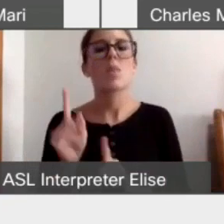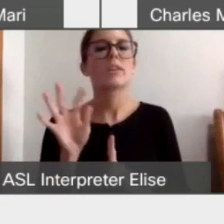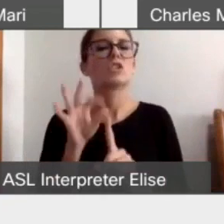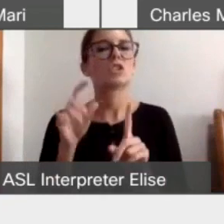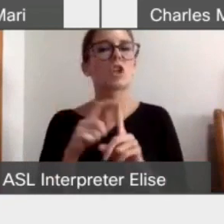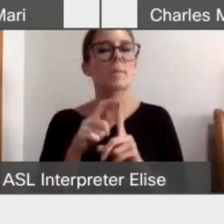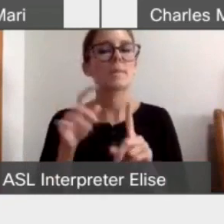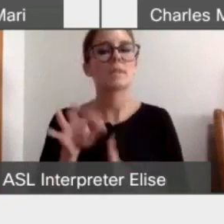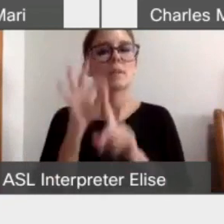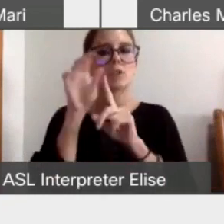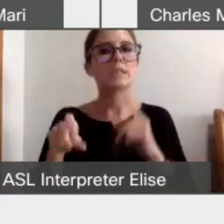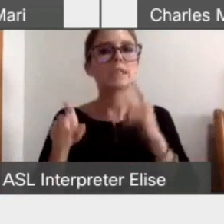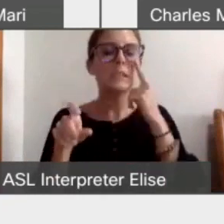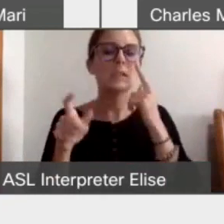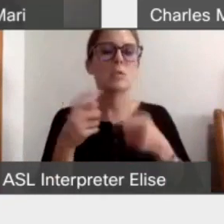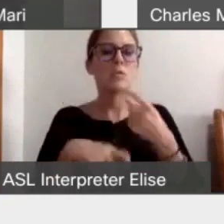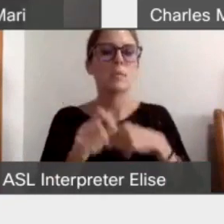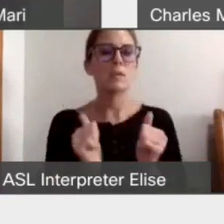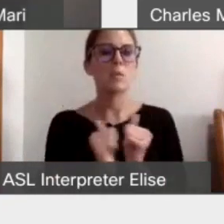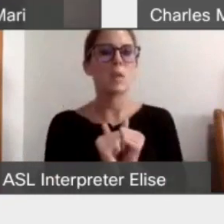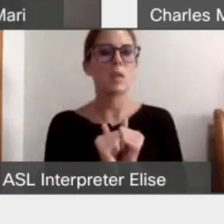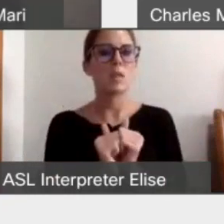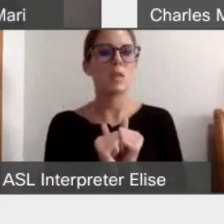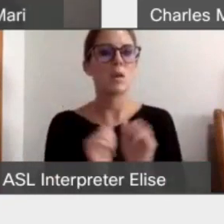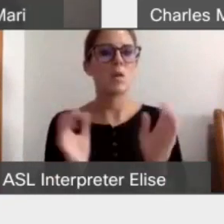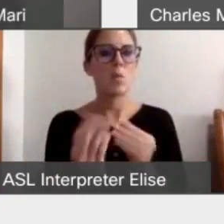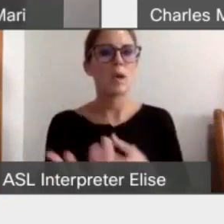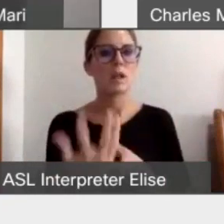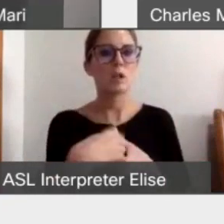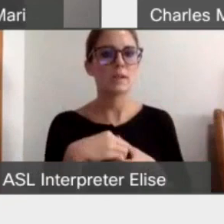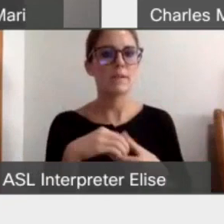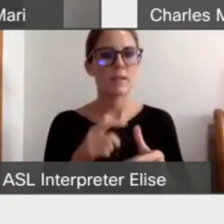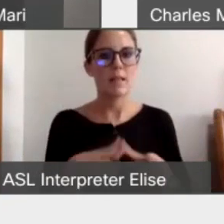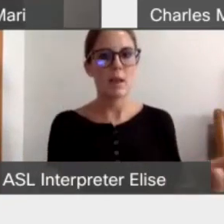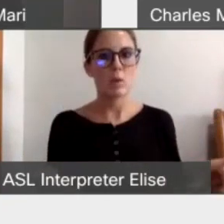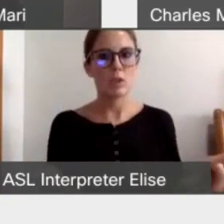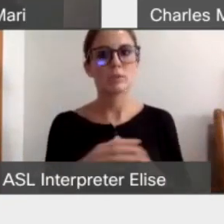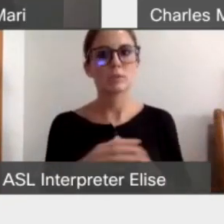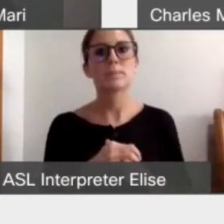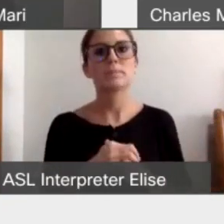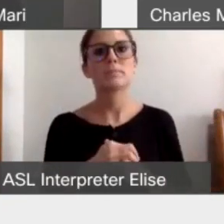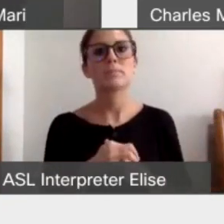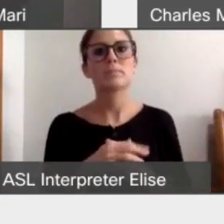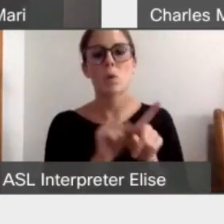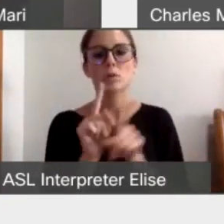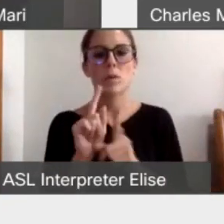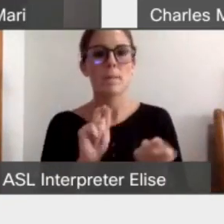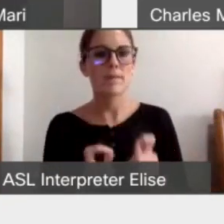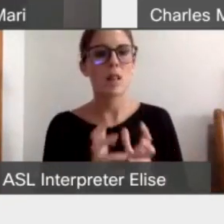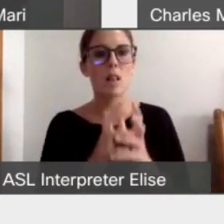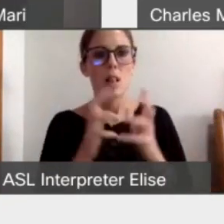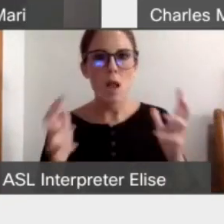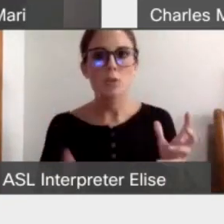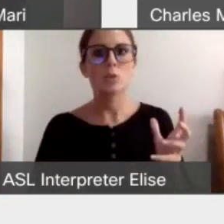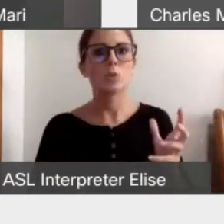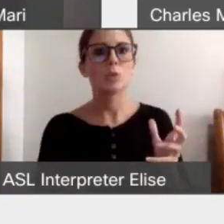and we replaced it with more inclusive language. We also modified a lot of it to